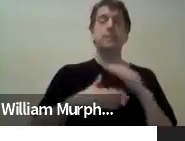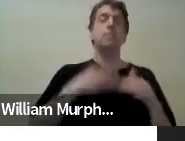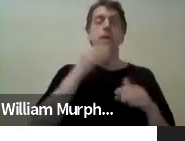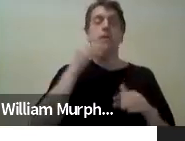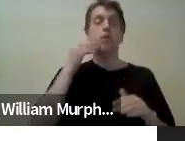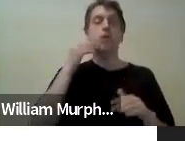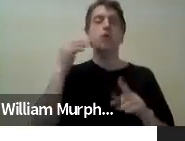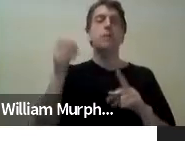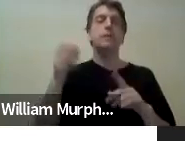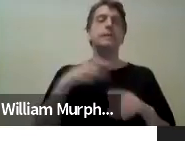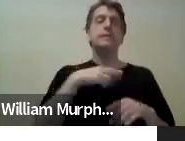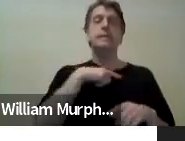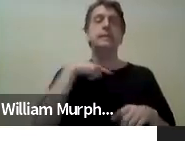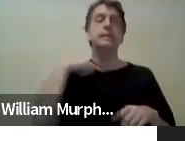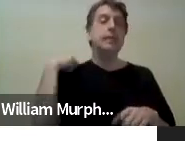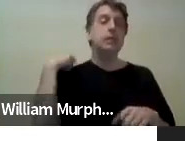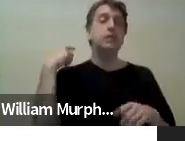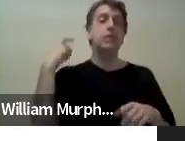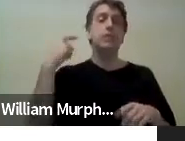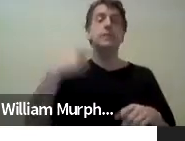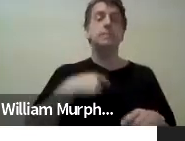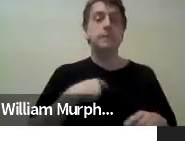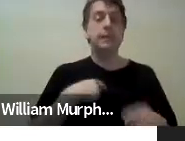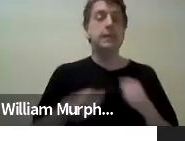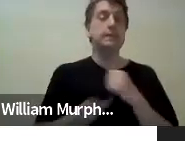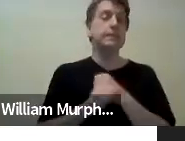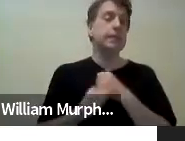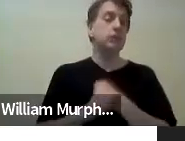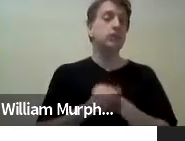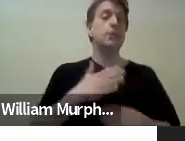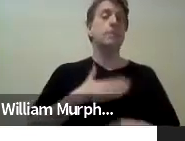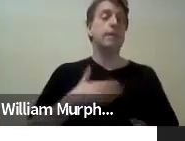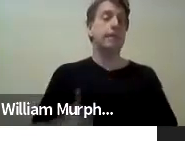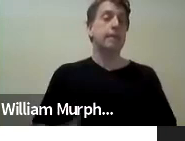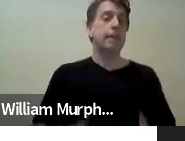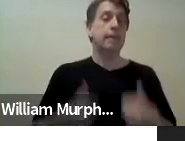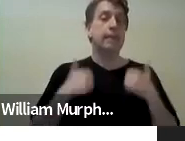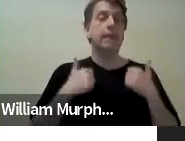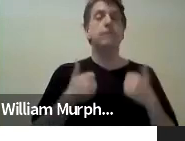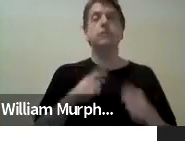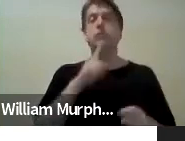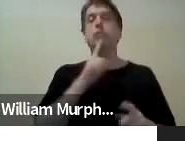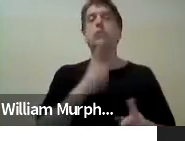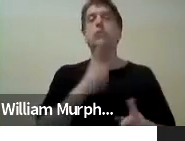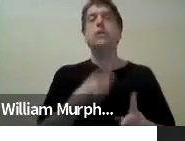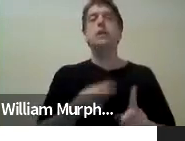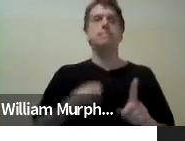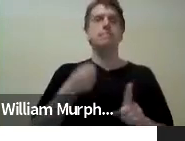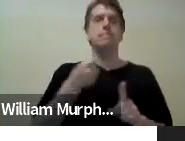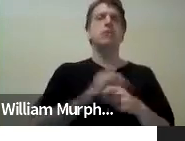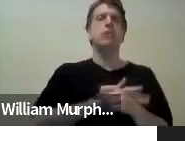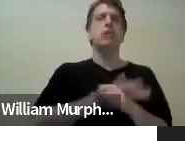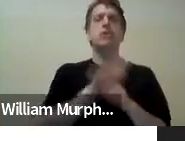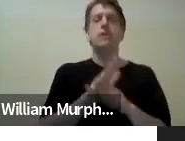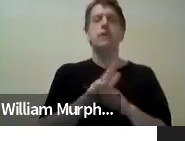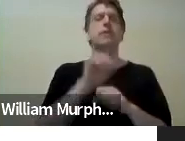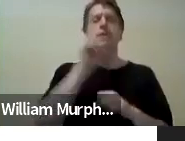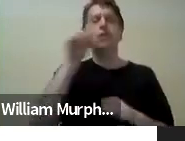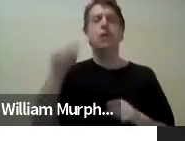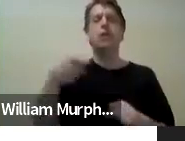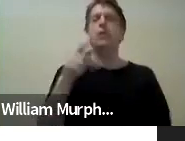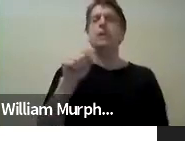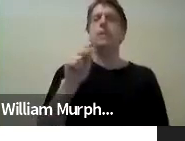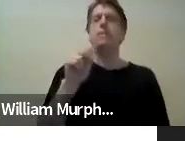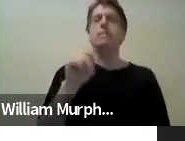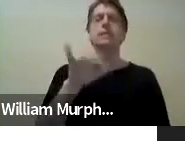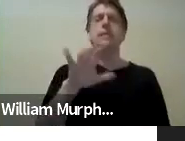to my safety, to my life. So there's been a huge impact of COVID-19, not just the pandemic itself, but the orders that